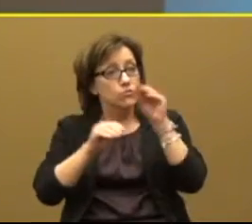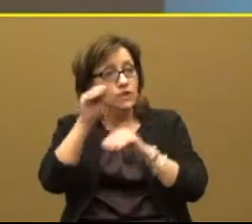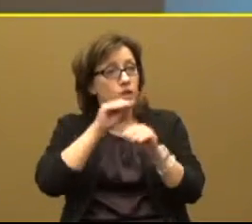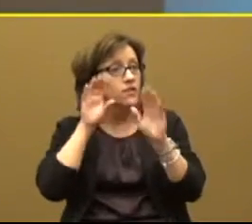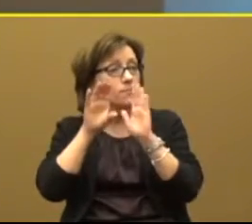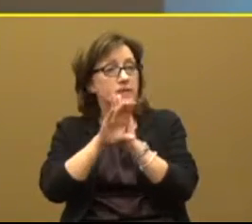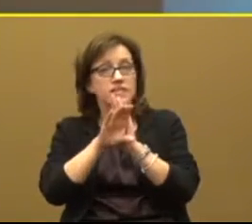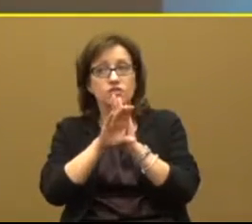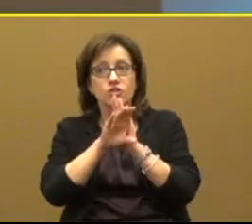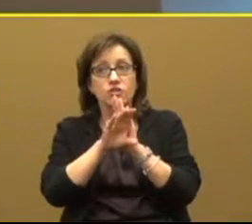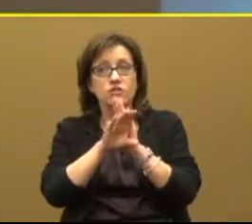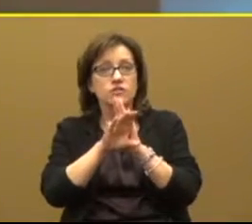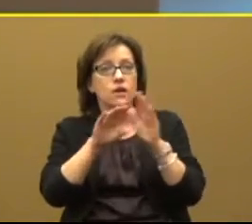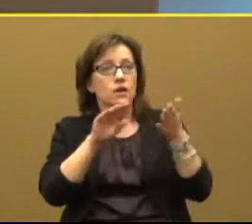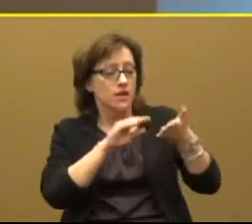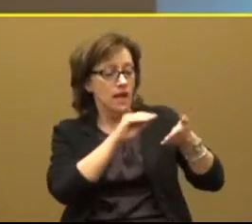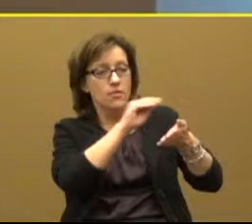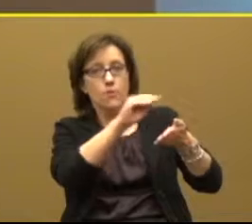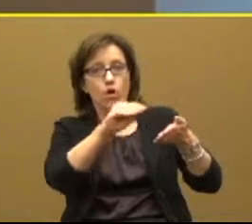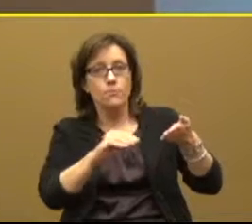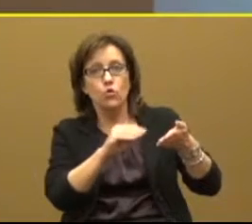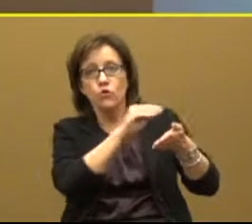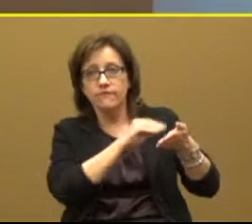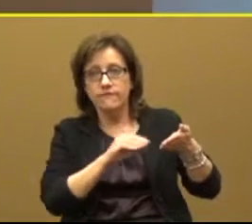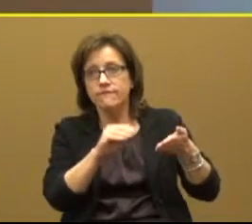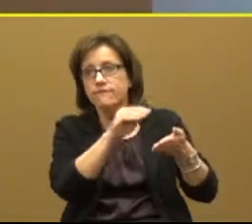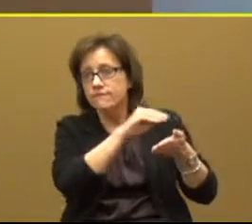that stimulus over selectivity.